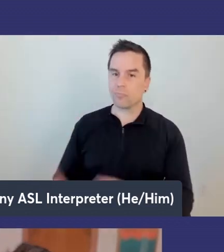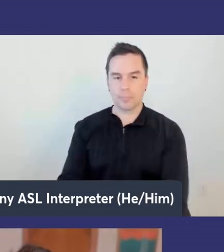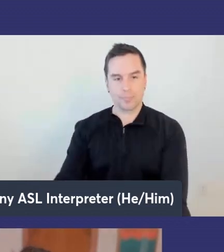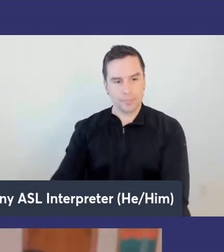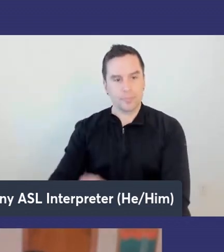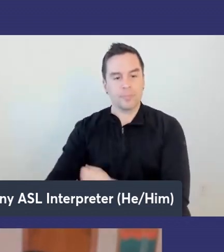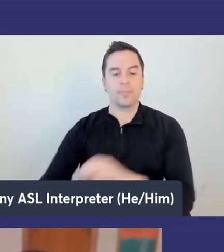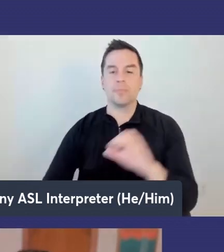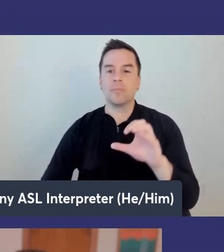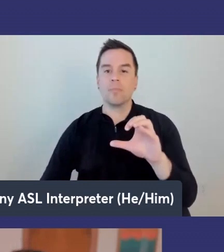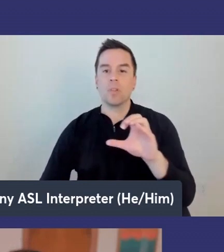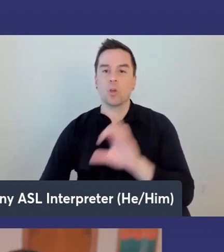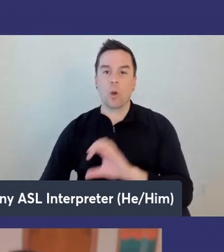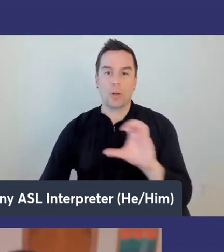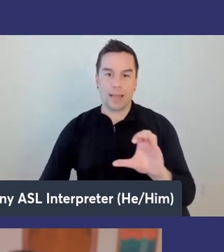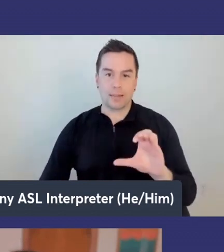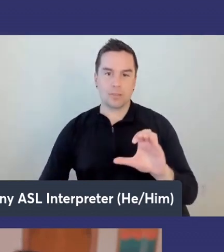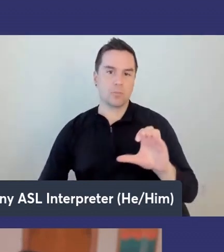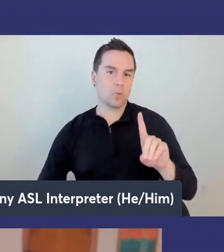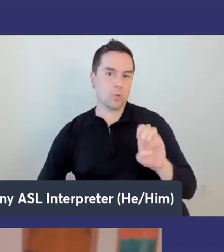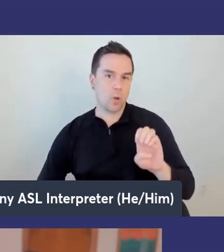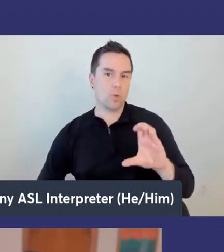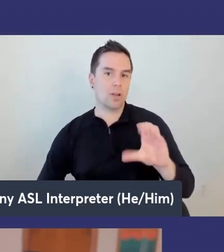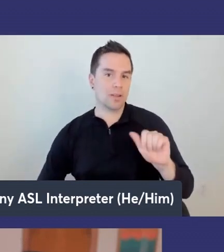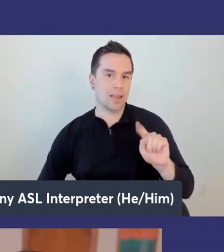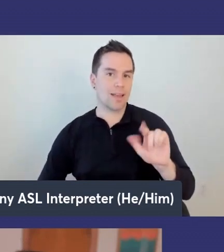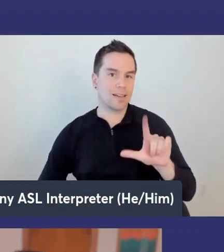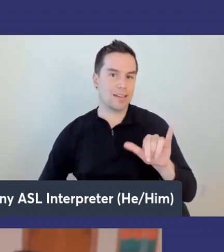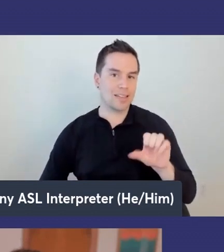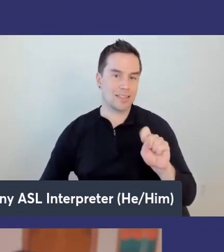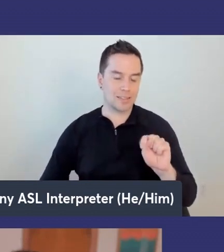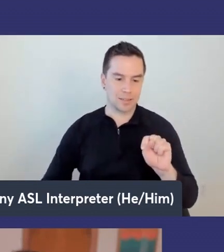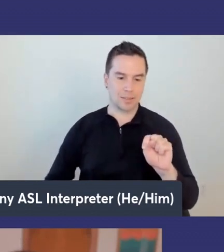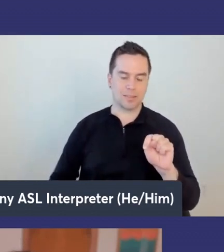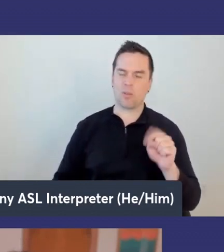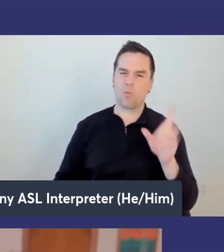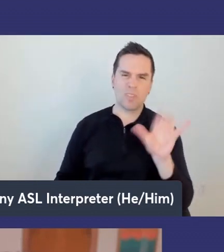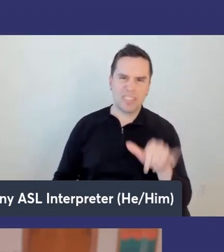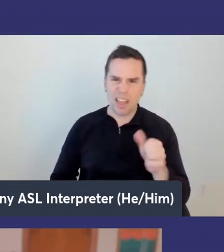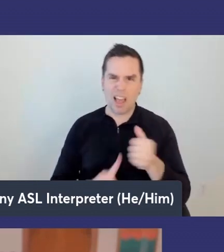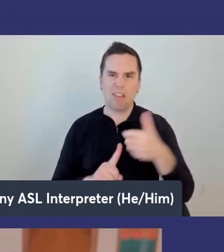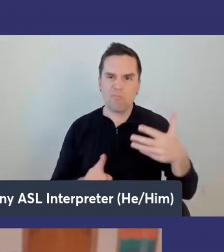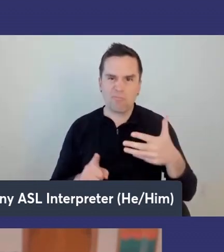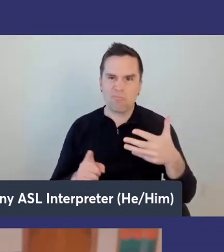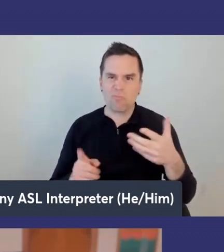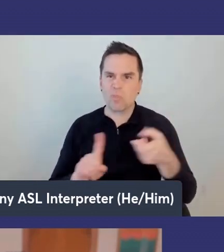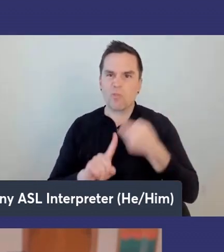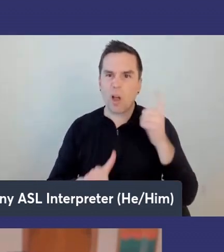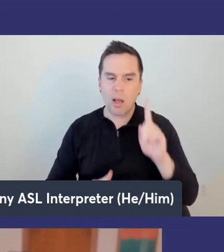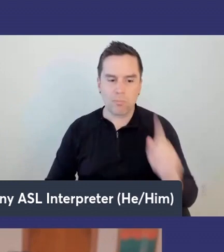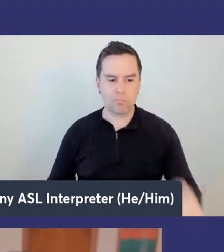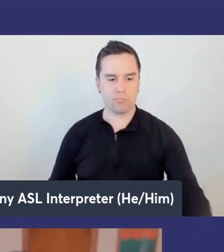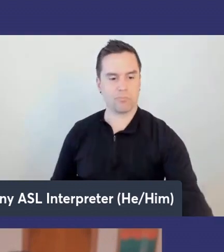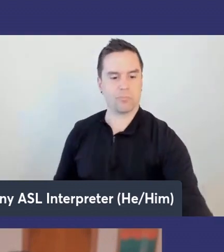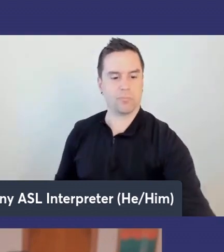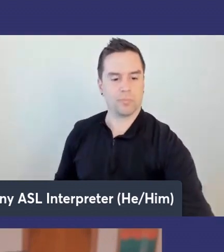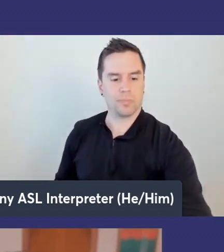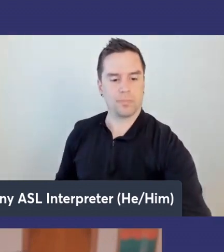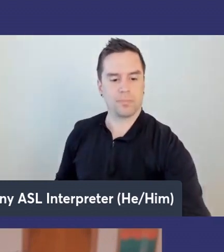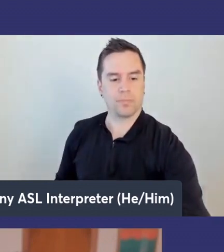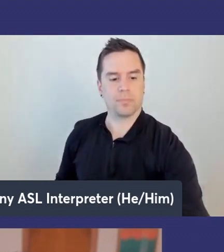CodeCatalyst. What is it, and where did it come from? What was the driver here